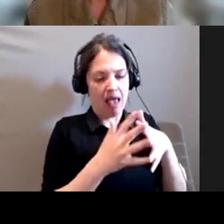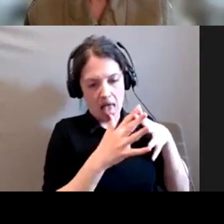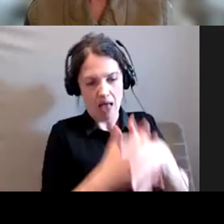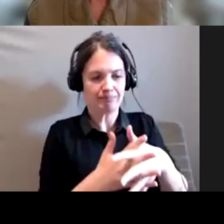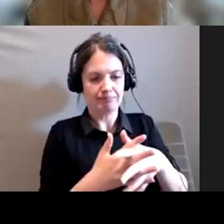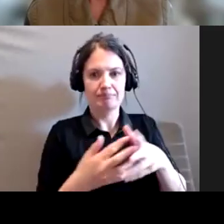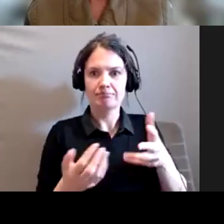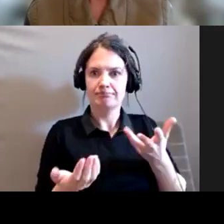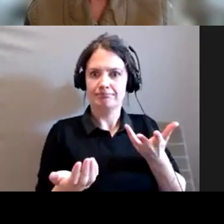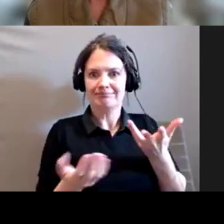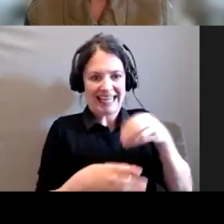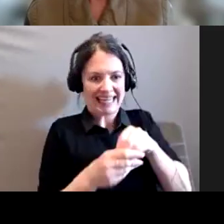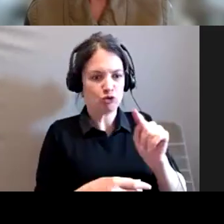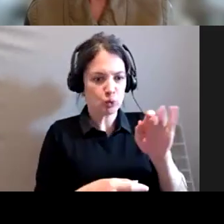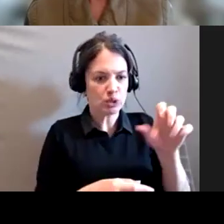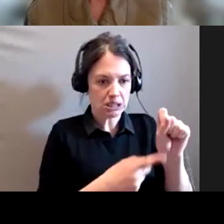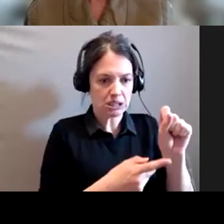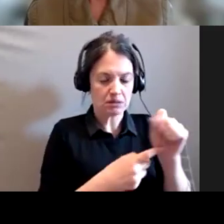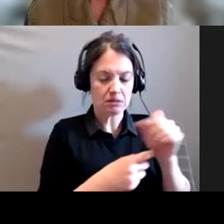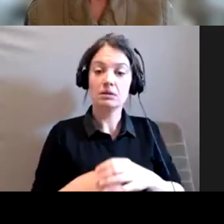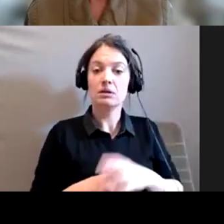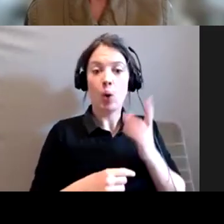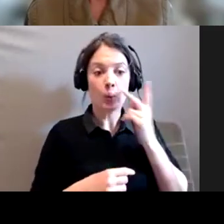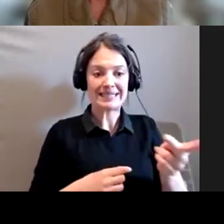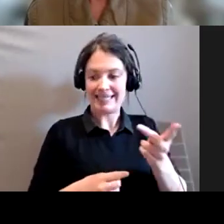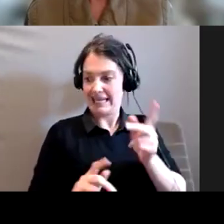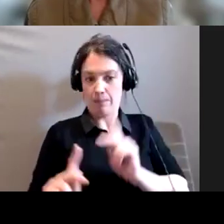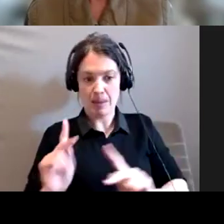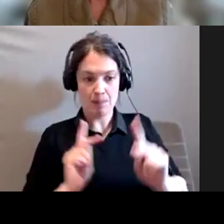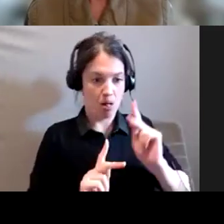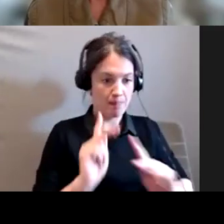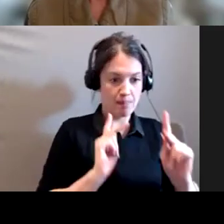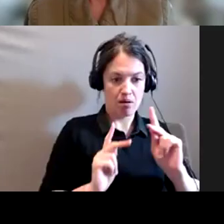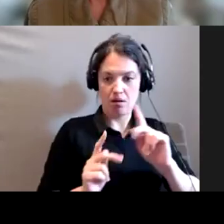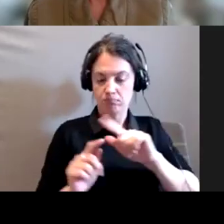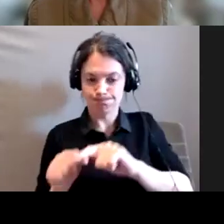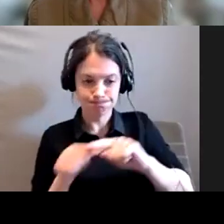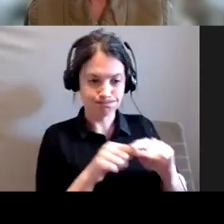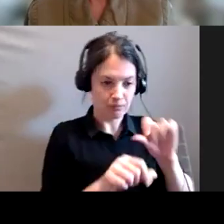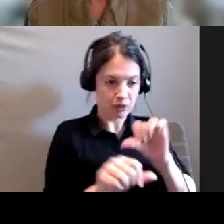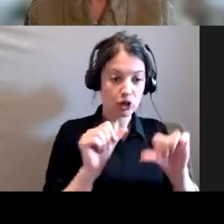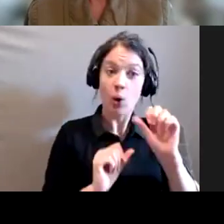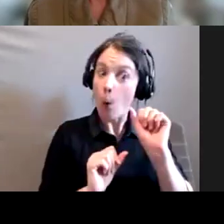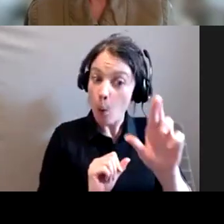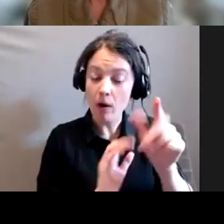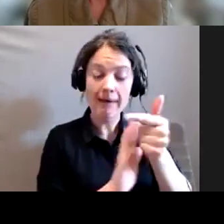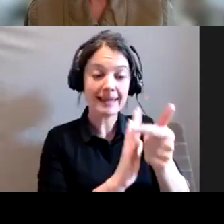control in interpersonal terms, but there are also legal and financial tools that can be used or